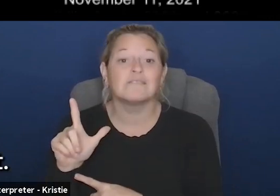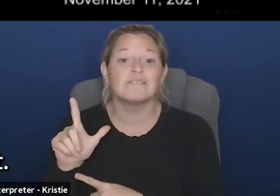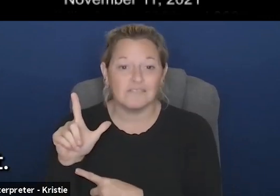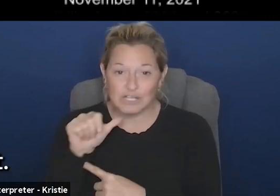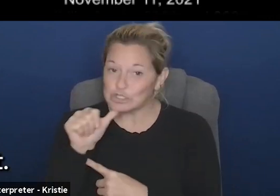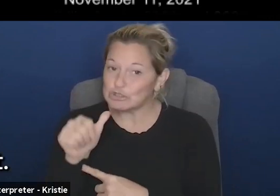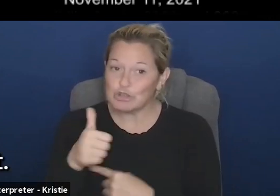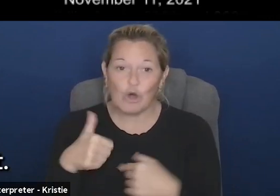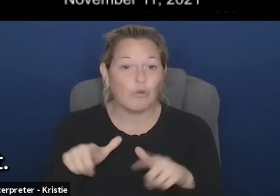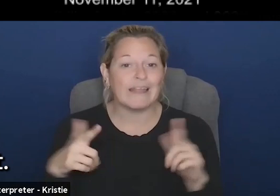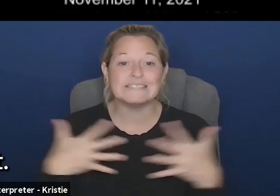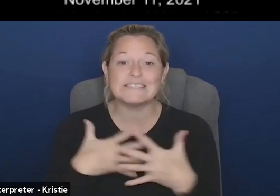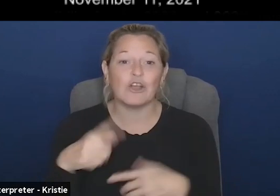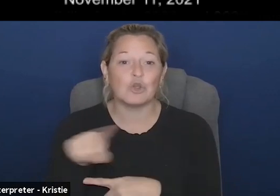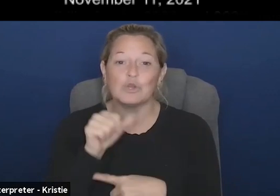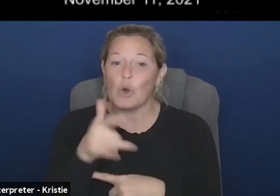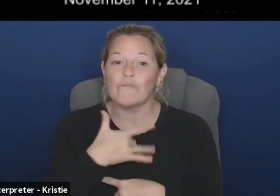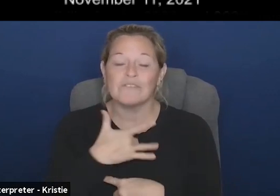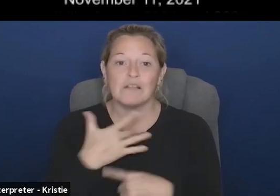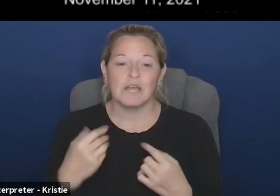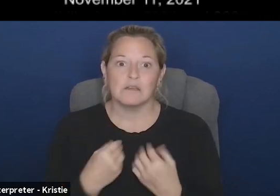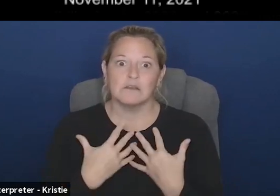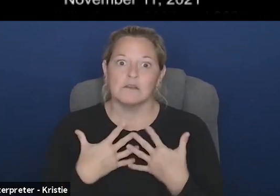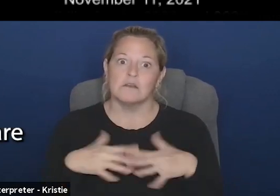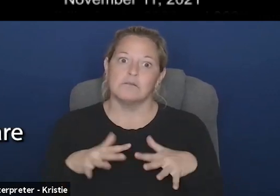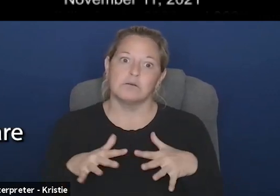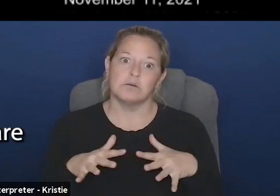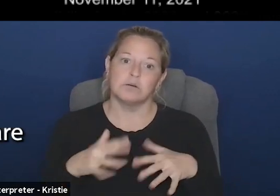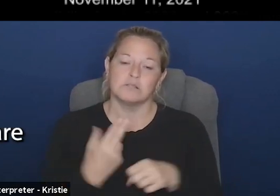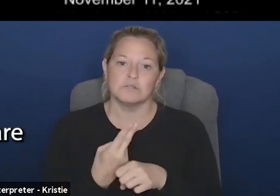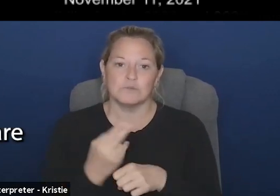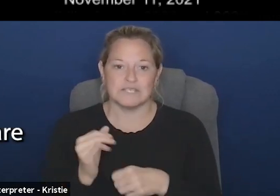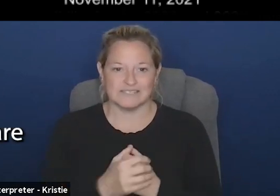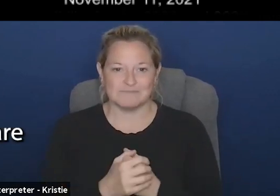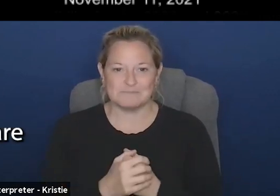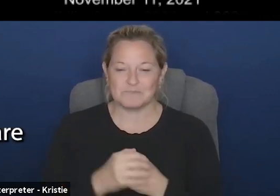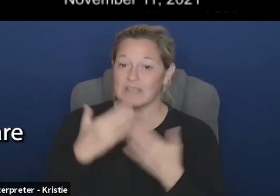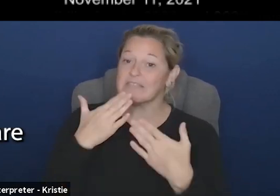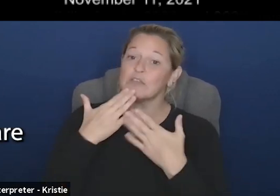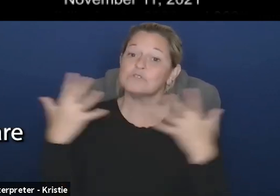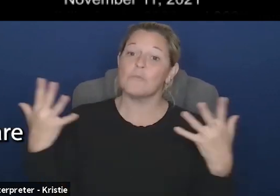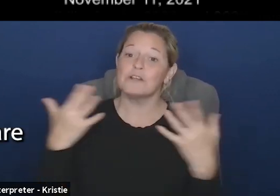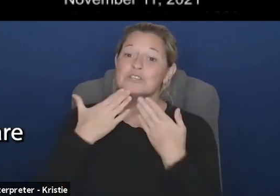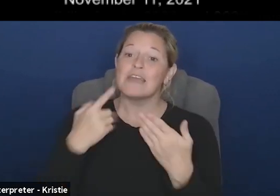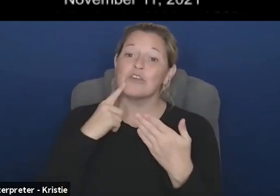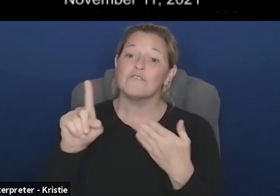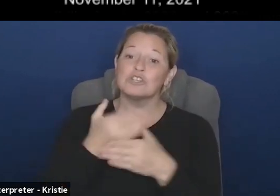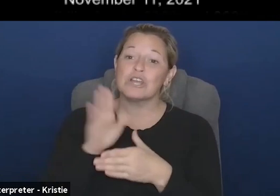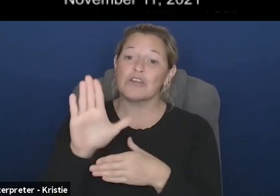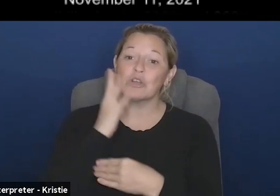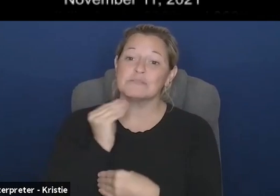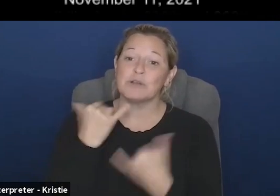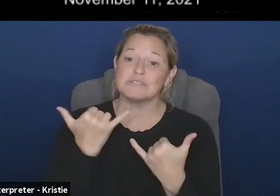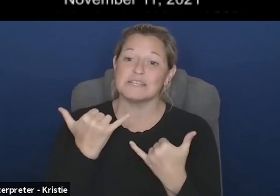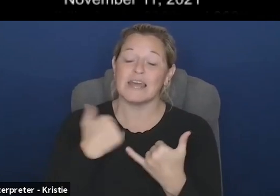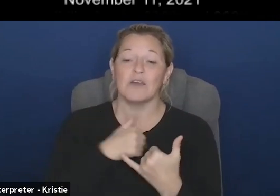be intimidated by it. Thank you so much. And thank you for taking the time to share with us your experiences today. We're so